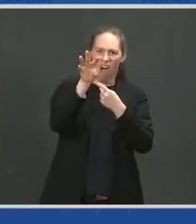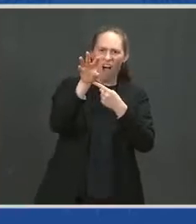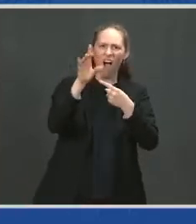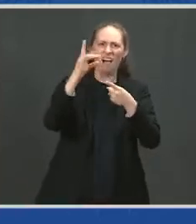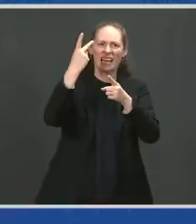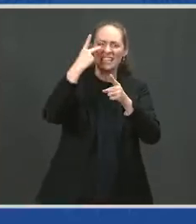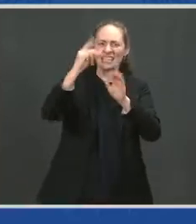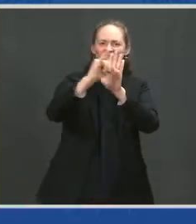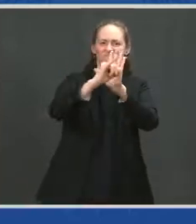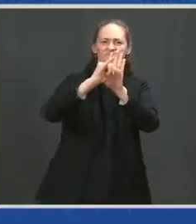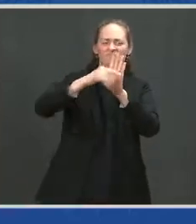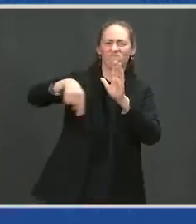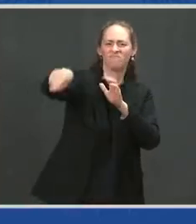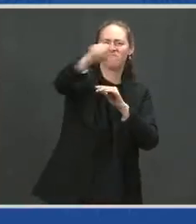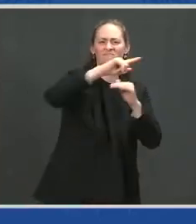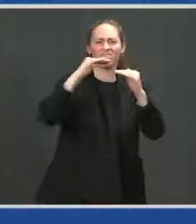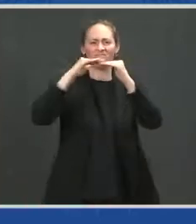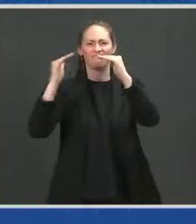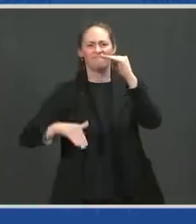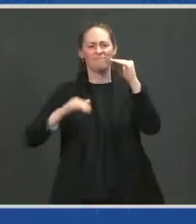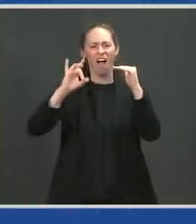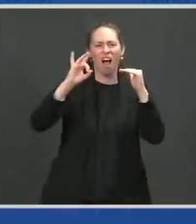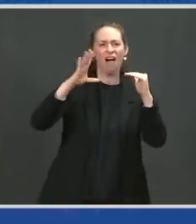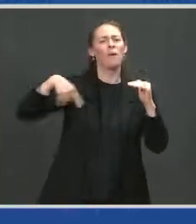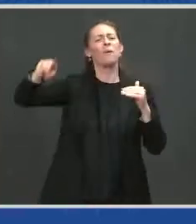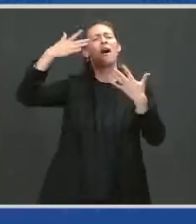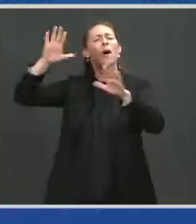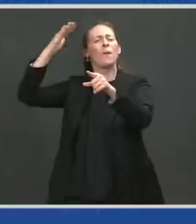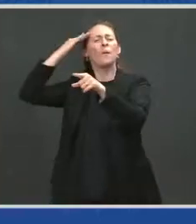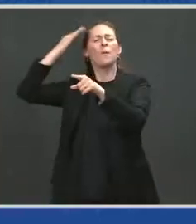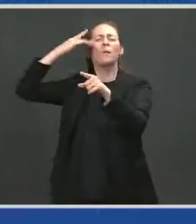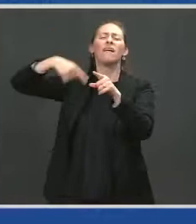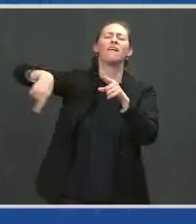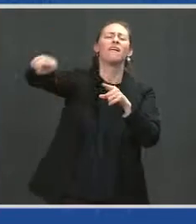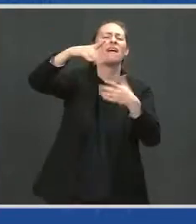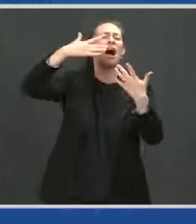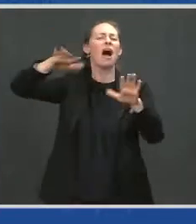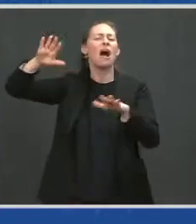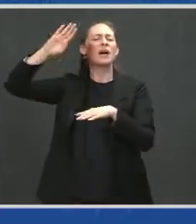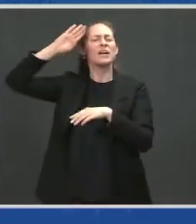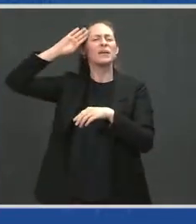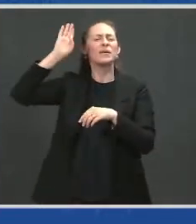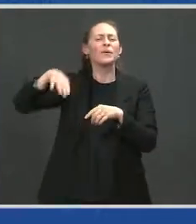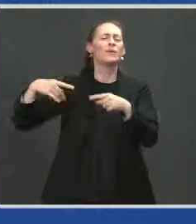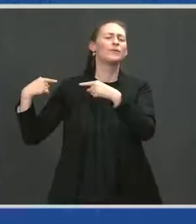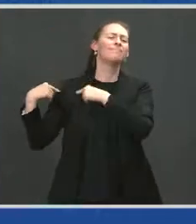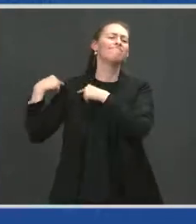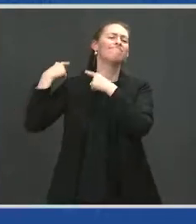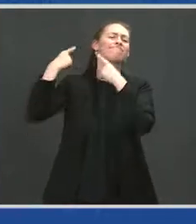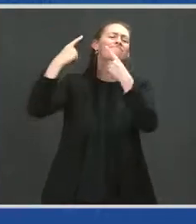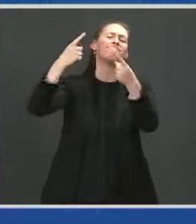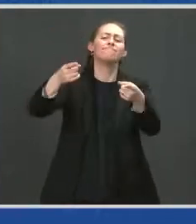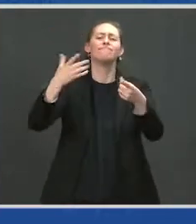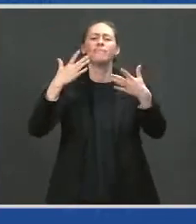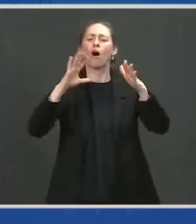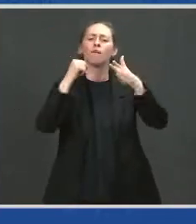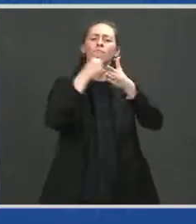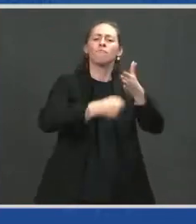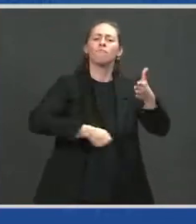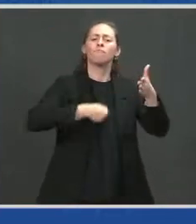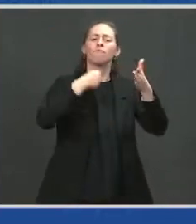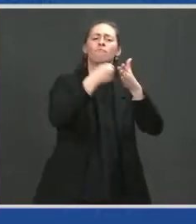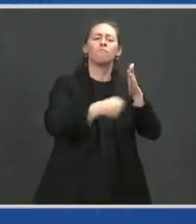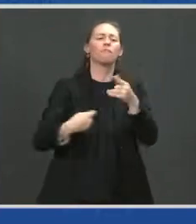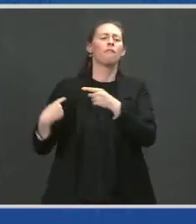generations. The racial injustice that we have fought for generations, that my parents